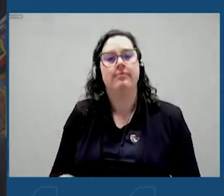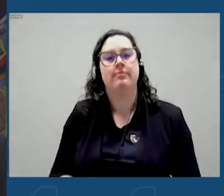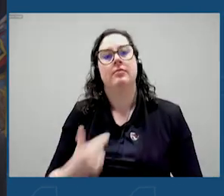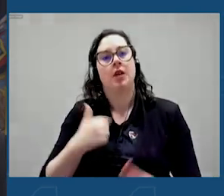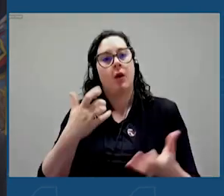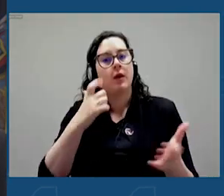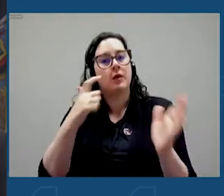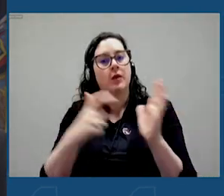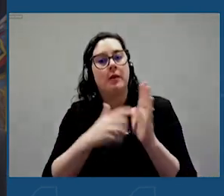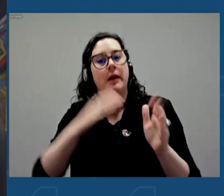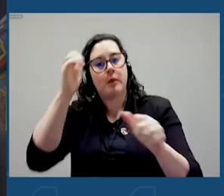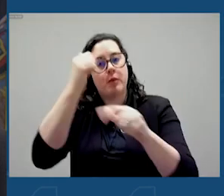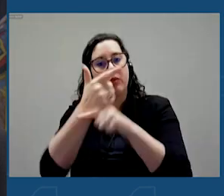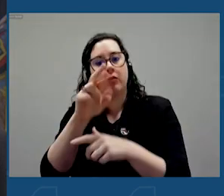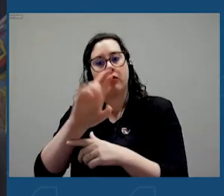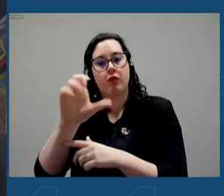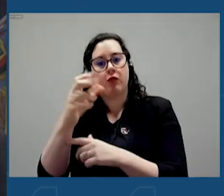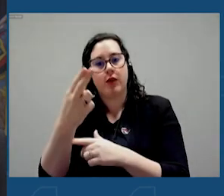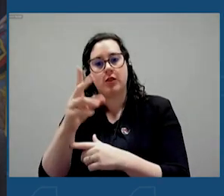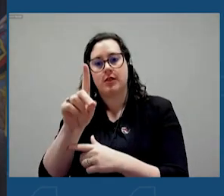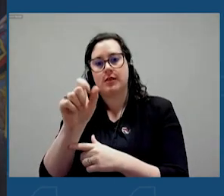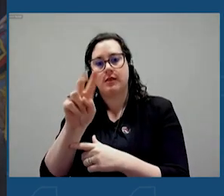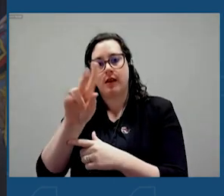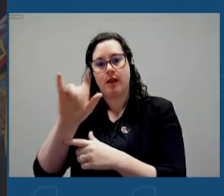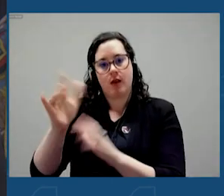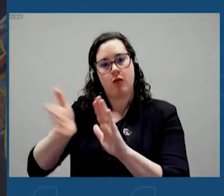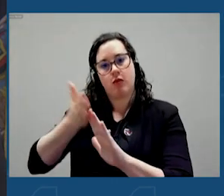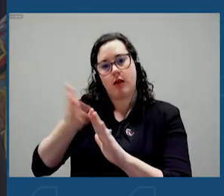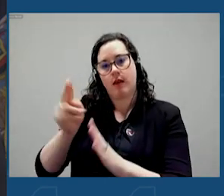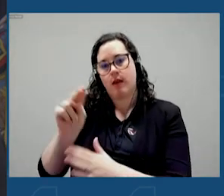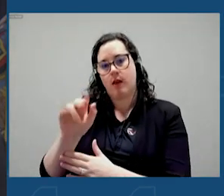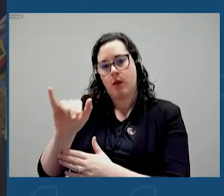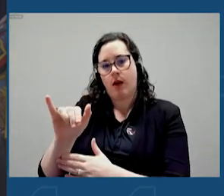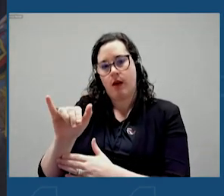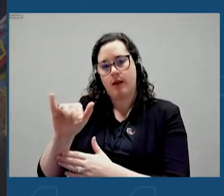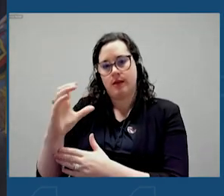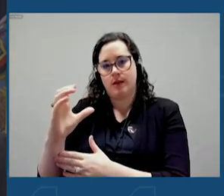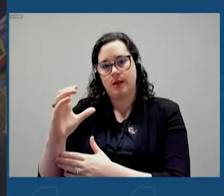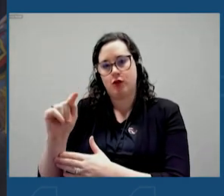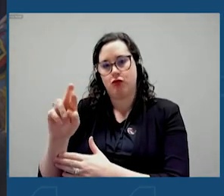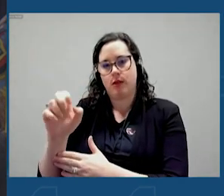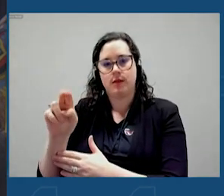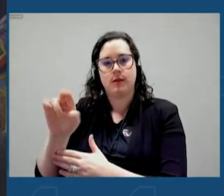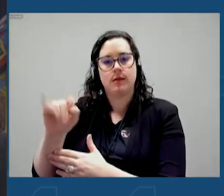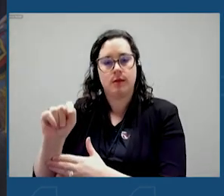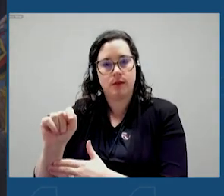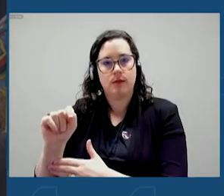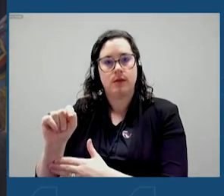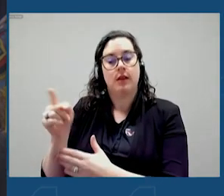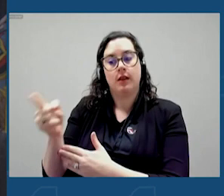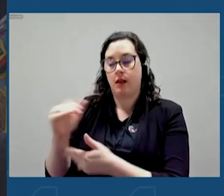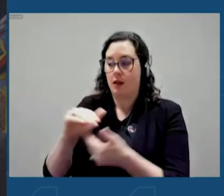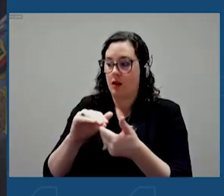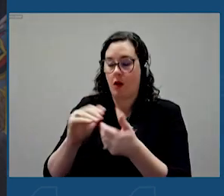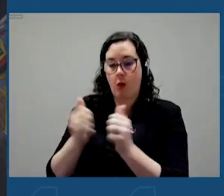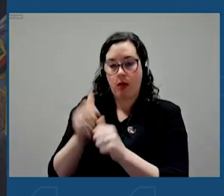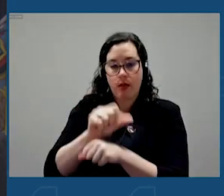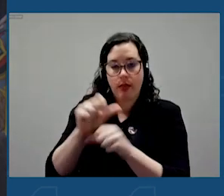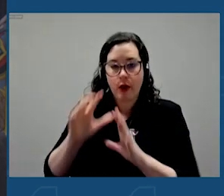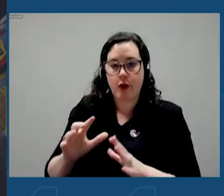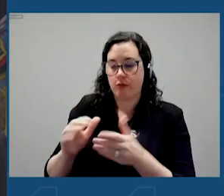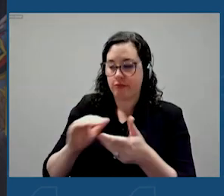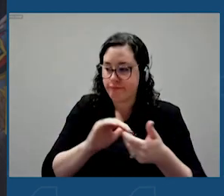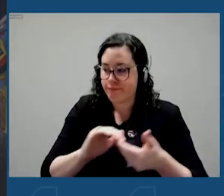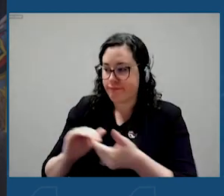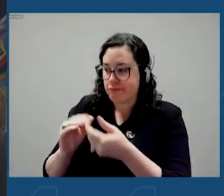Rich Davey, who runs New York City Transit. Rich has arranged with our labor partners to get the station agents